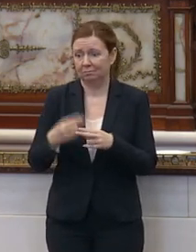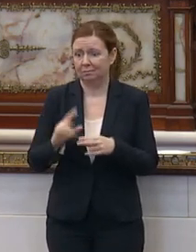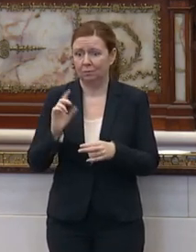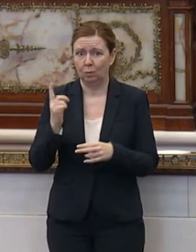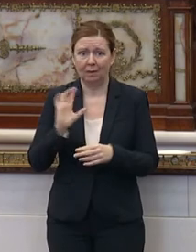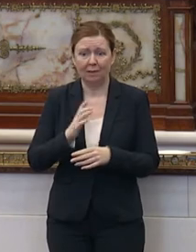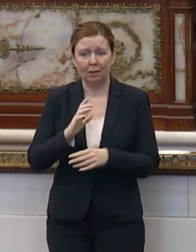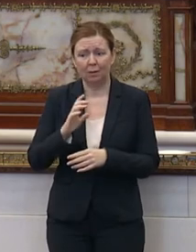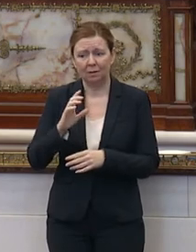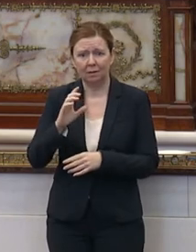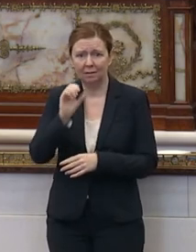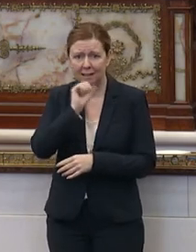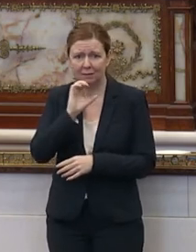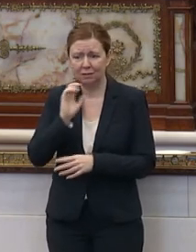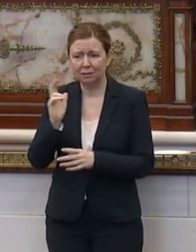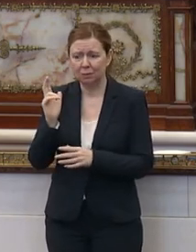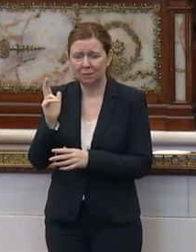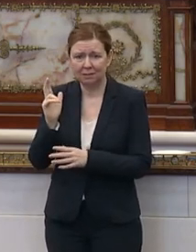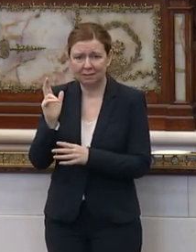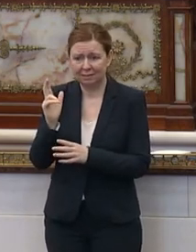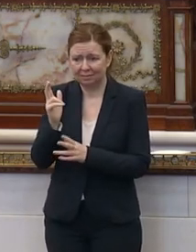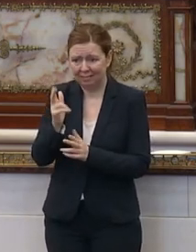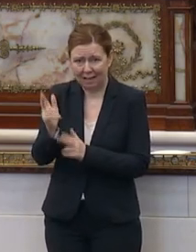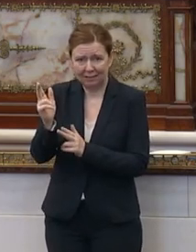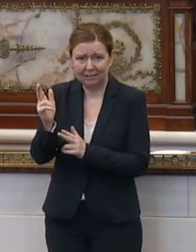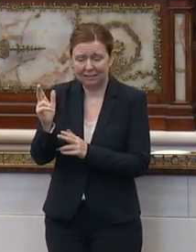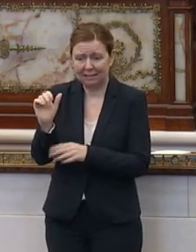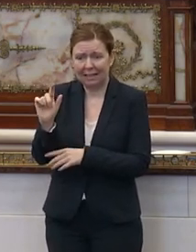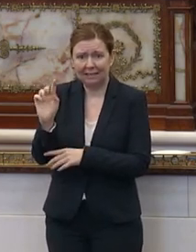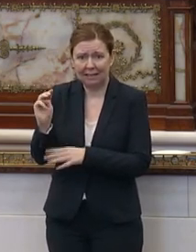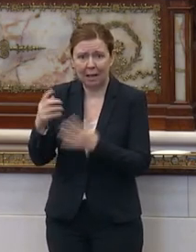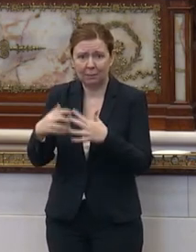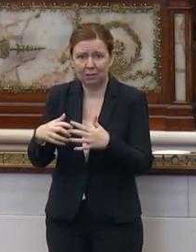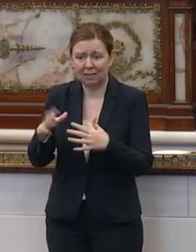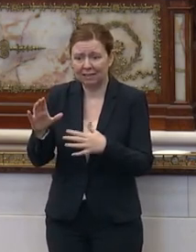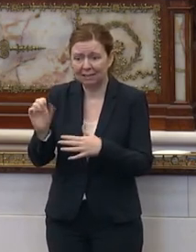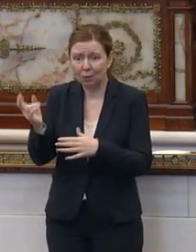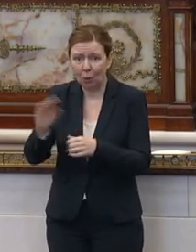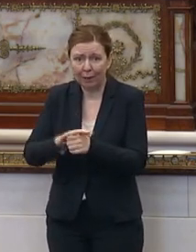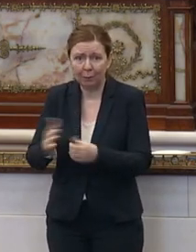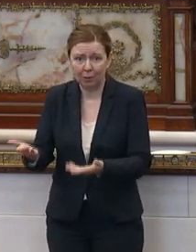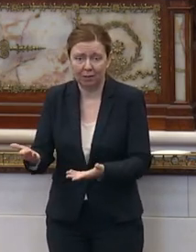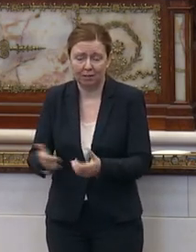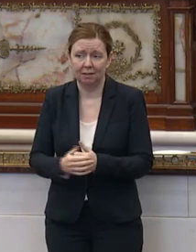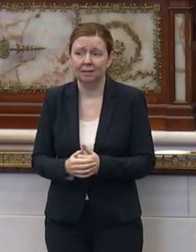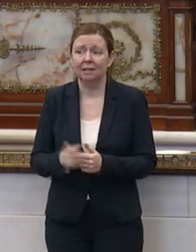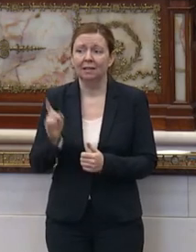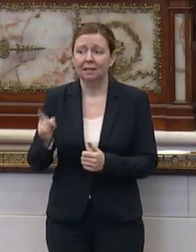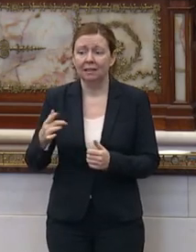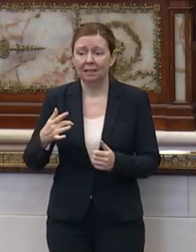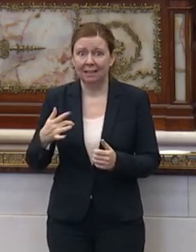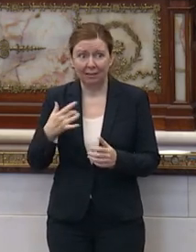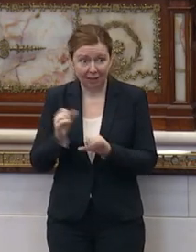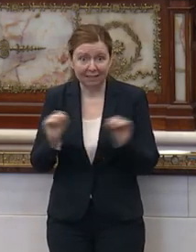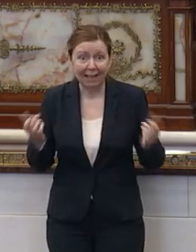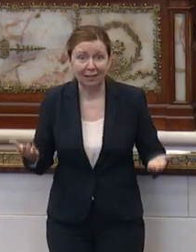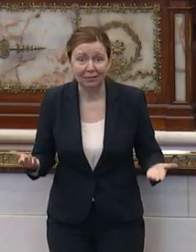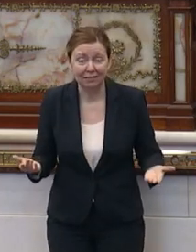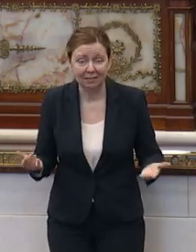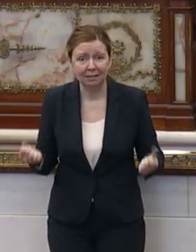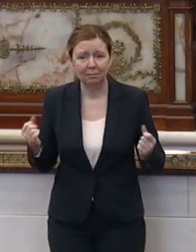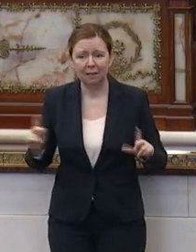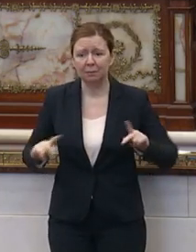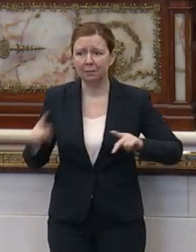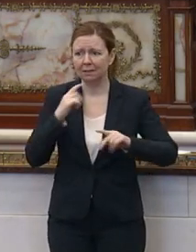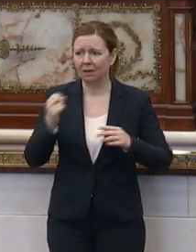of our elders, was gunned down at an ATM machine in his own neighborhood. He felt safe. He, you know, many